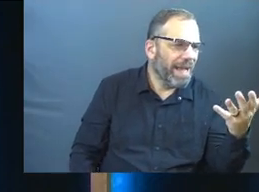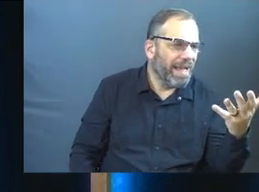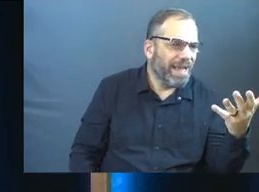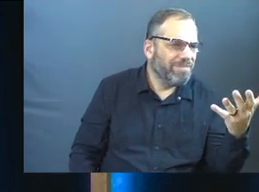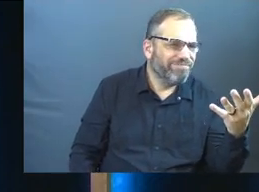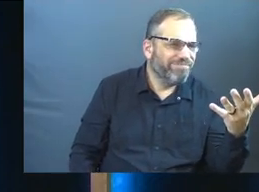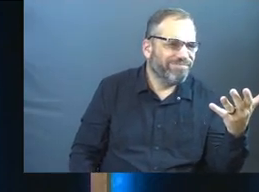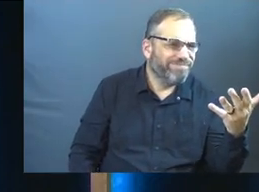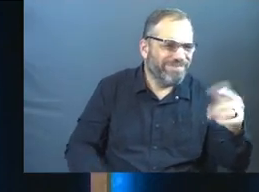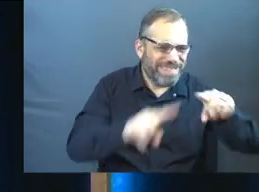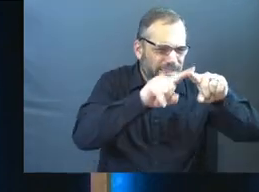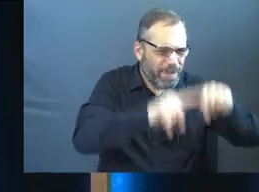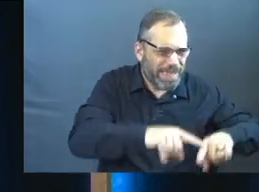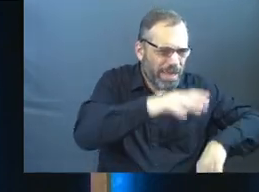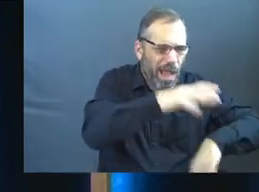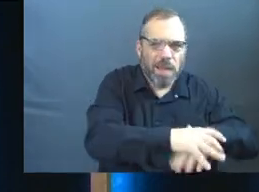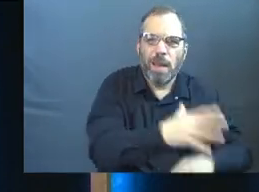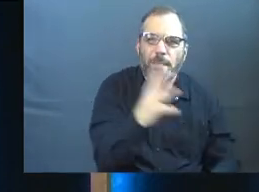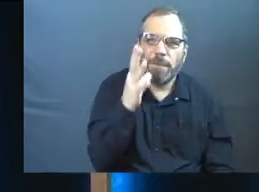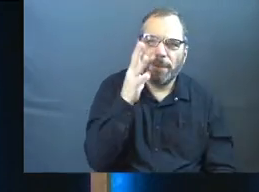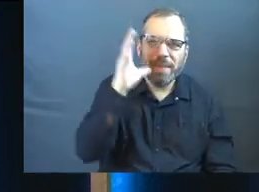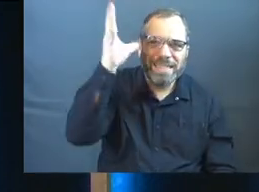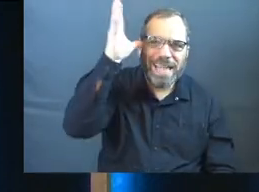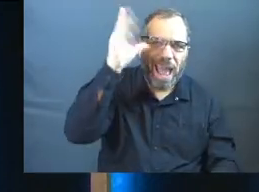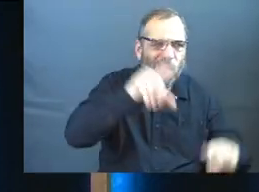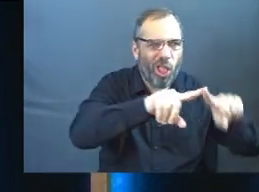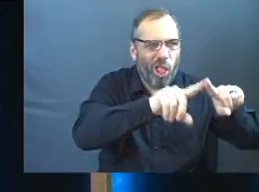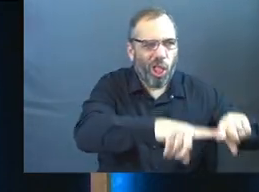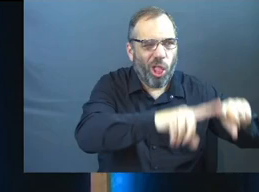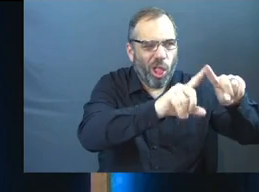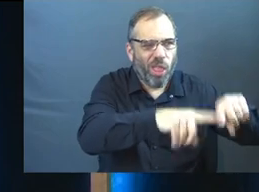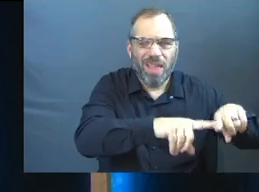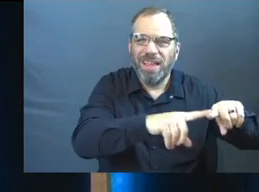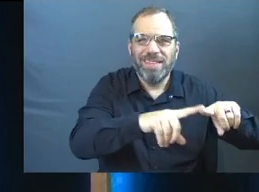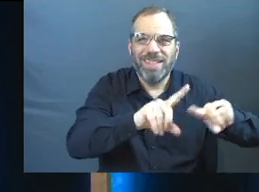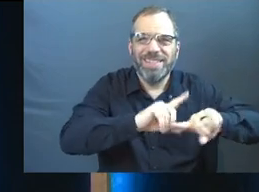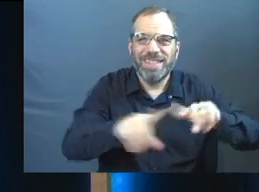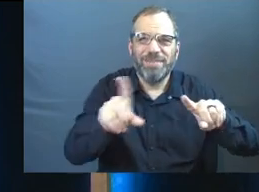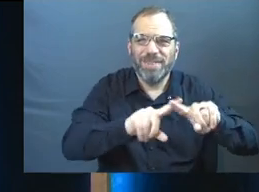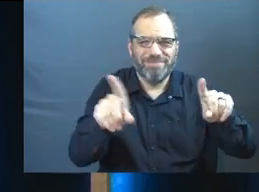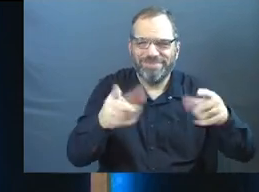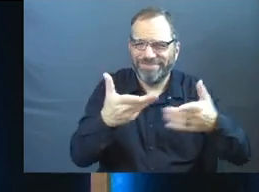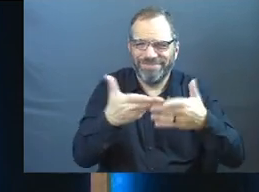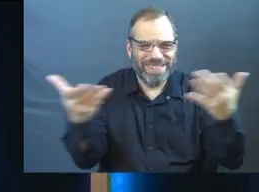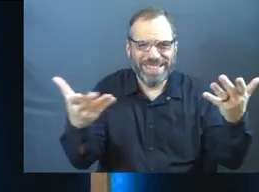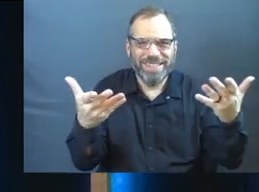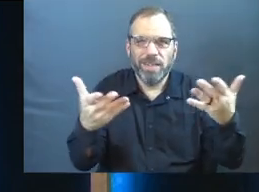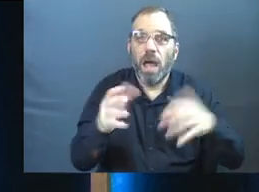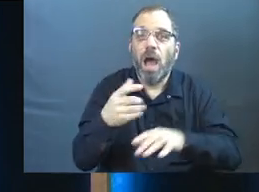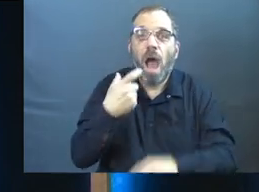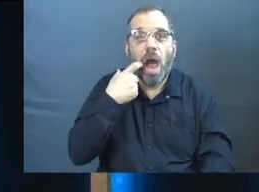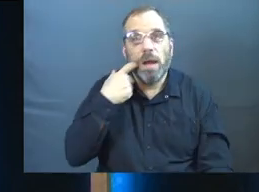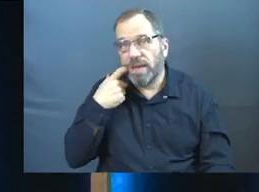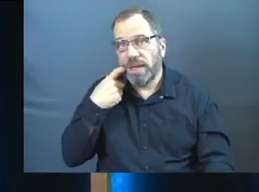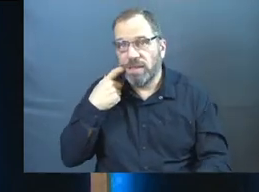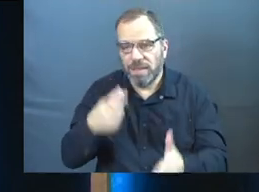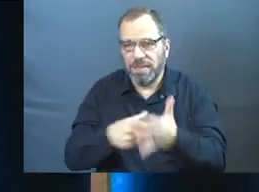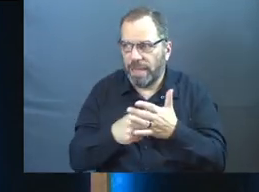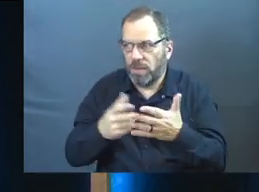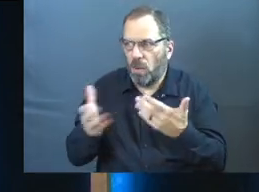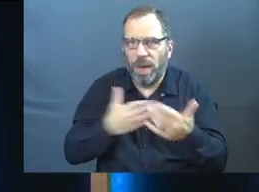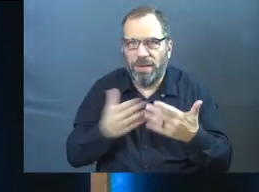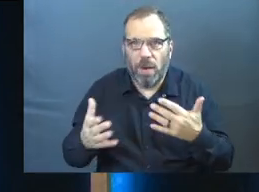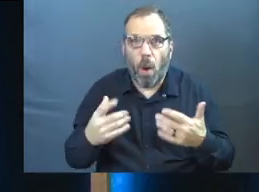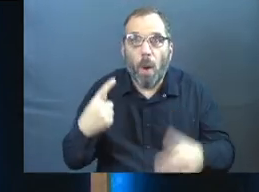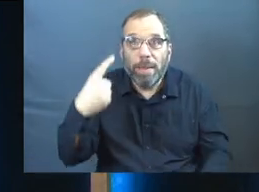completely overblown dependency on mom and dad. There's all kinds of things. Addictions take a lot of forms,